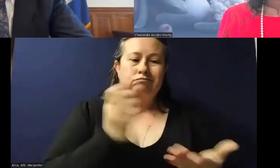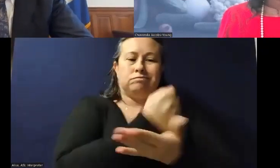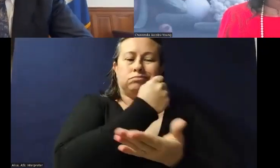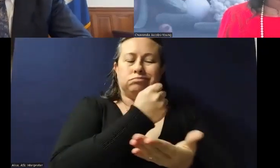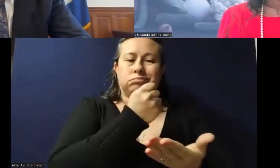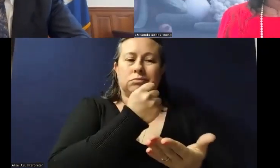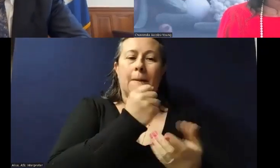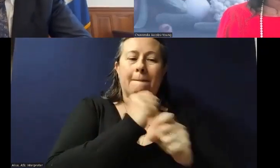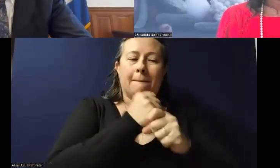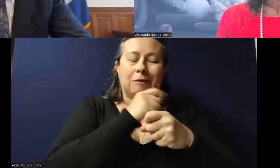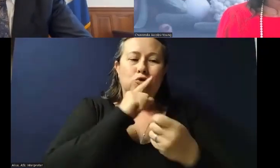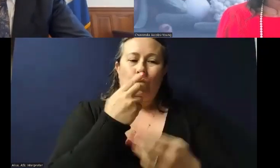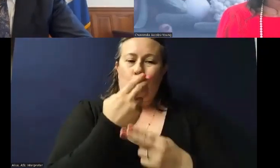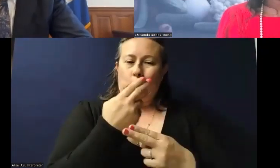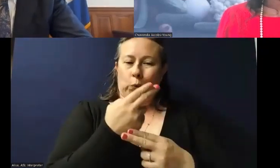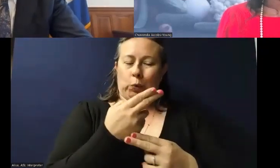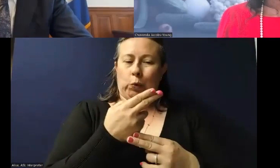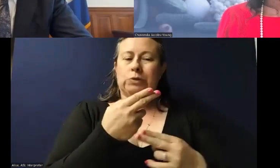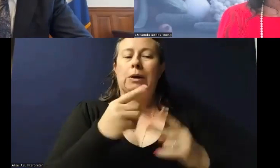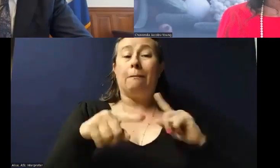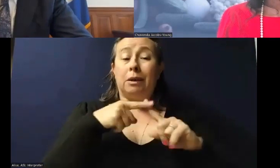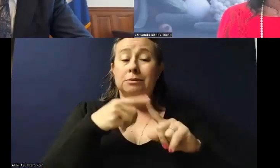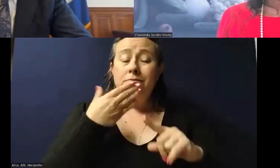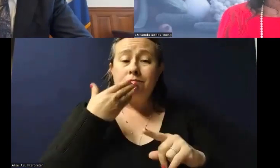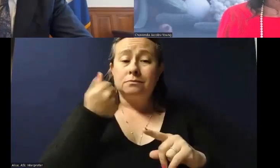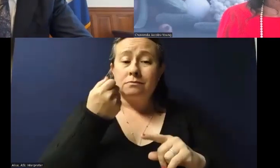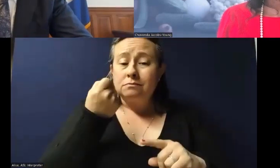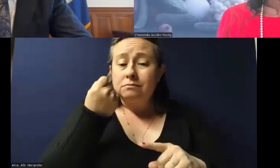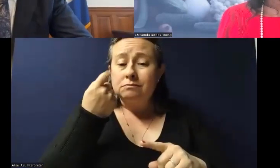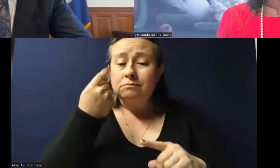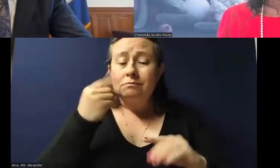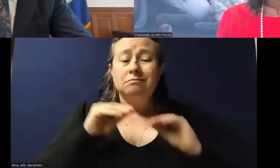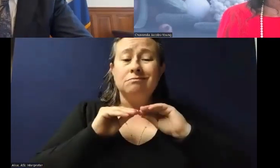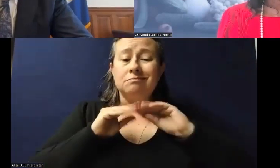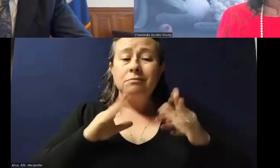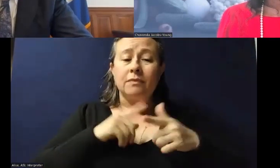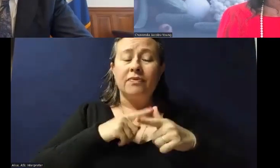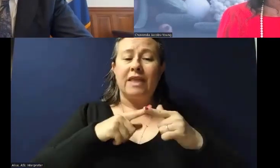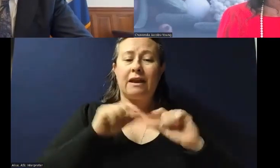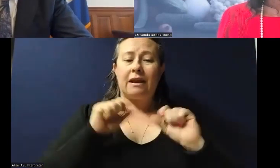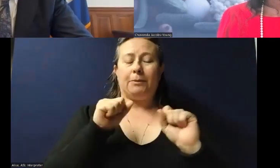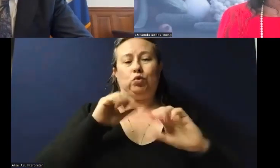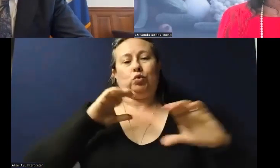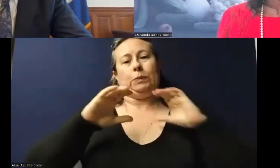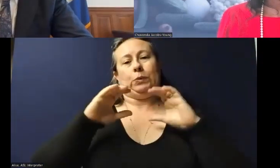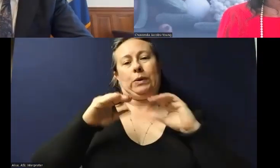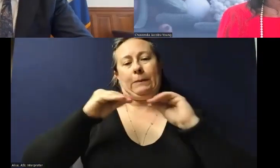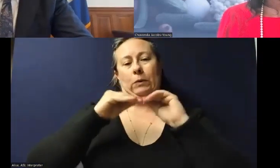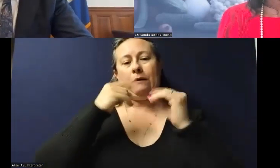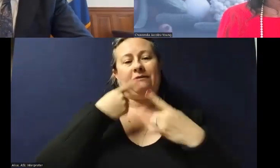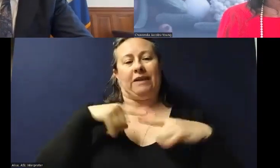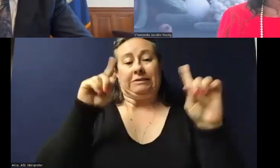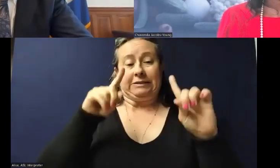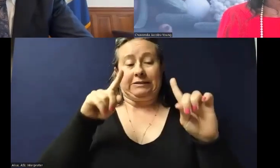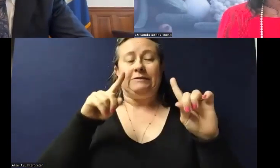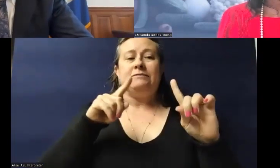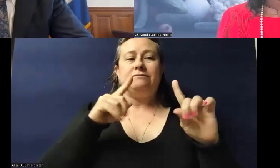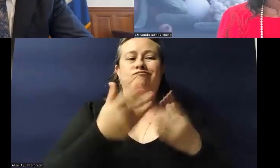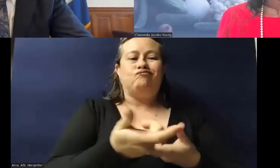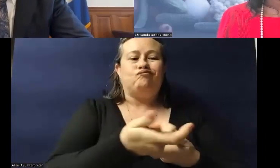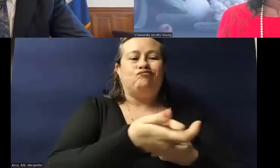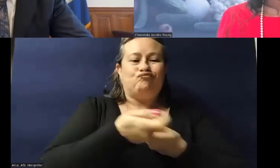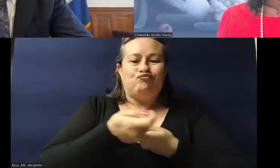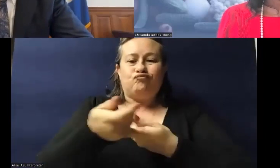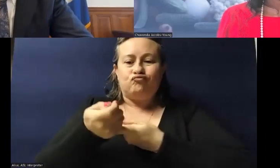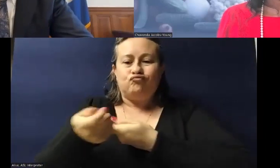it, better understand it. And once we better understand it, then be able to communicate it more effectively and engage